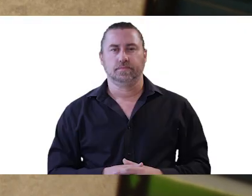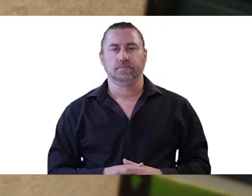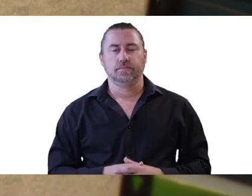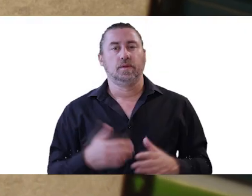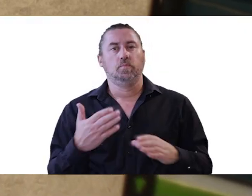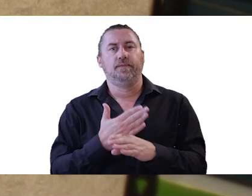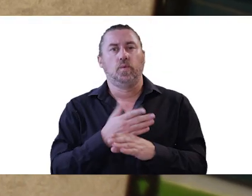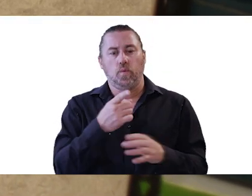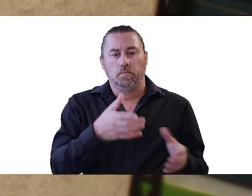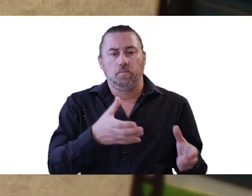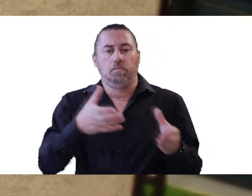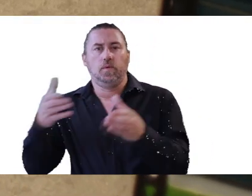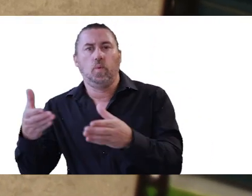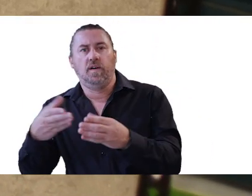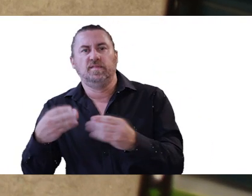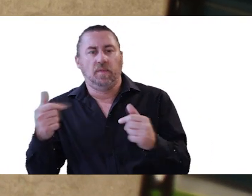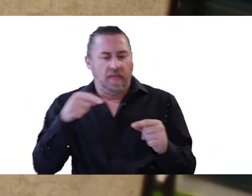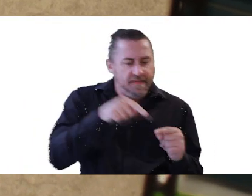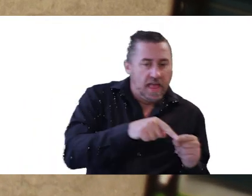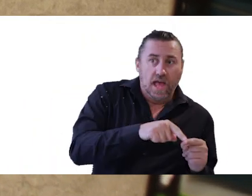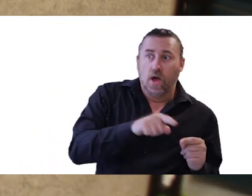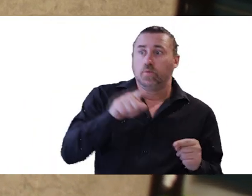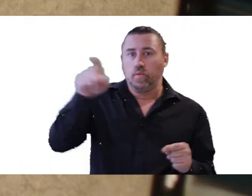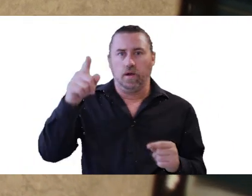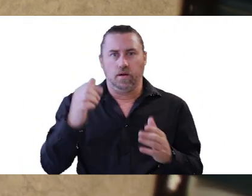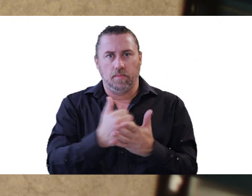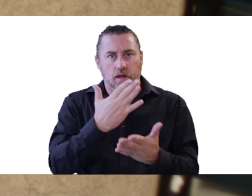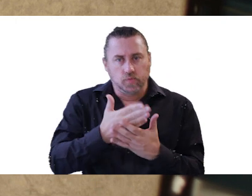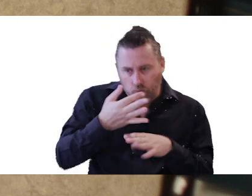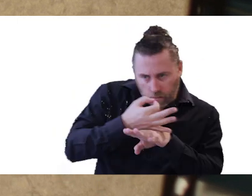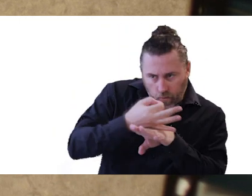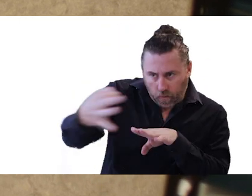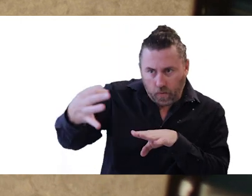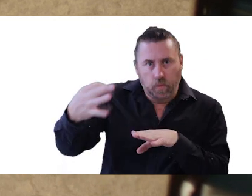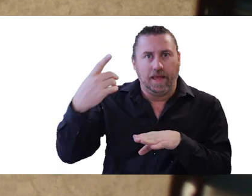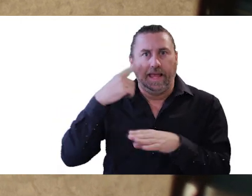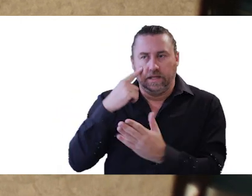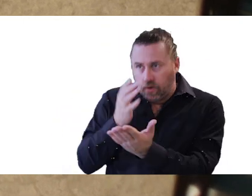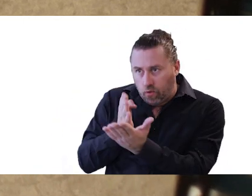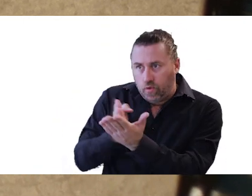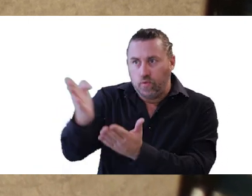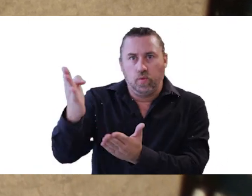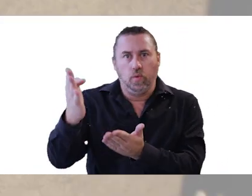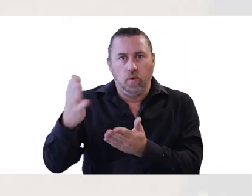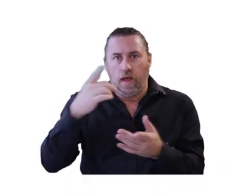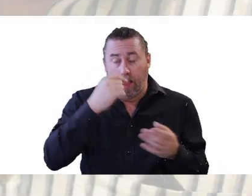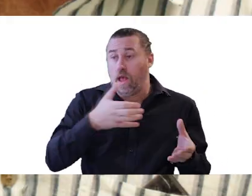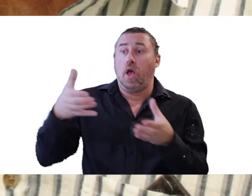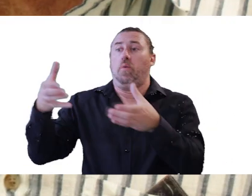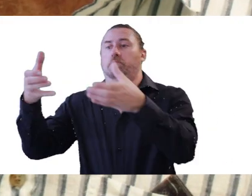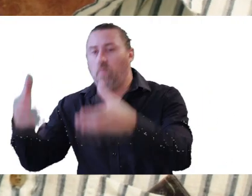Before you move an object from one place to another, check the pathway is clear between the two places and that there is space to move the item to.